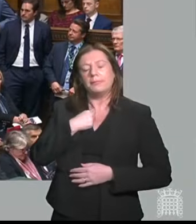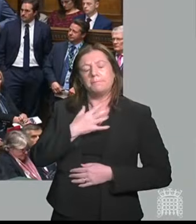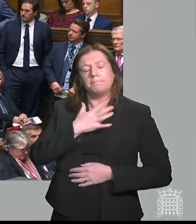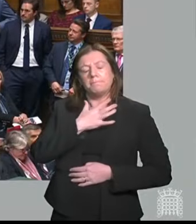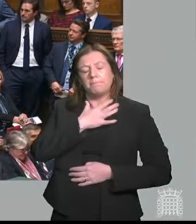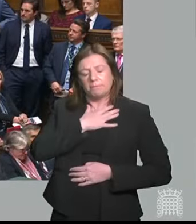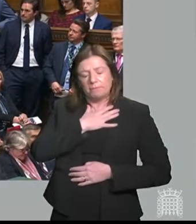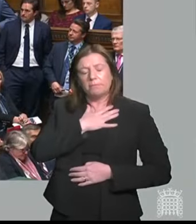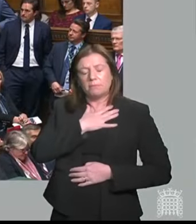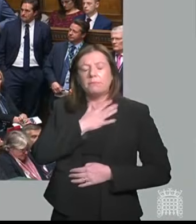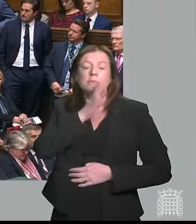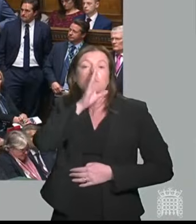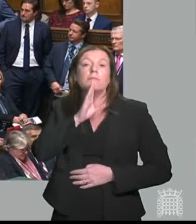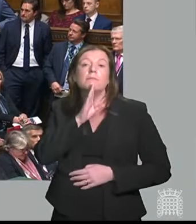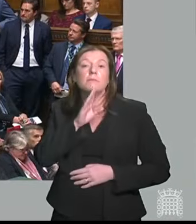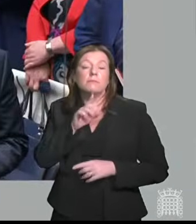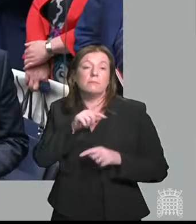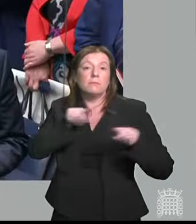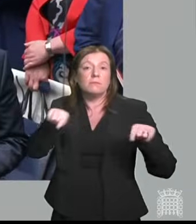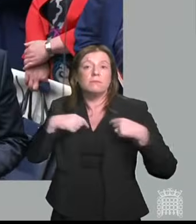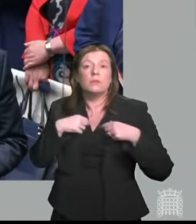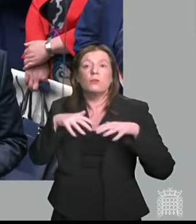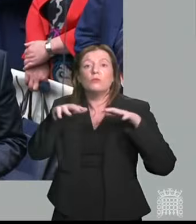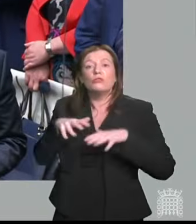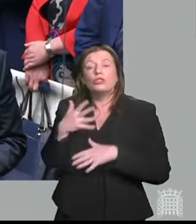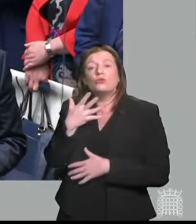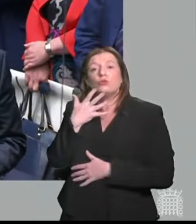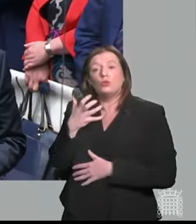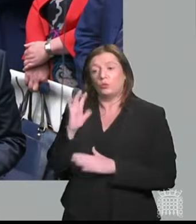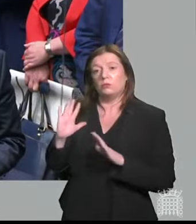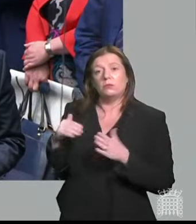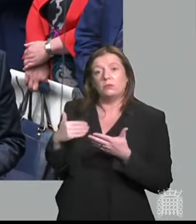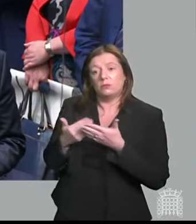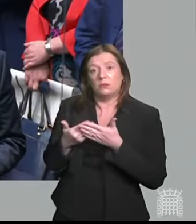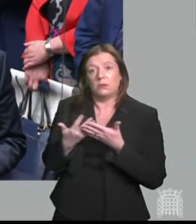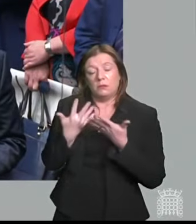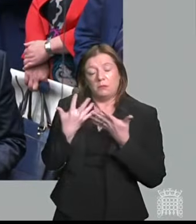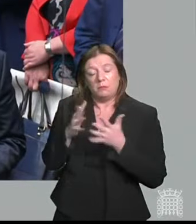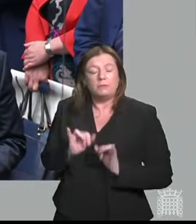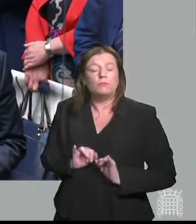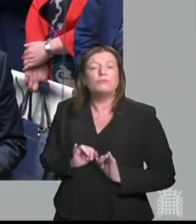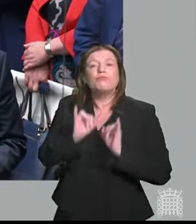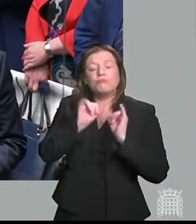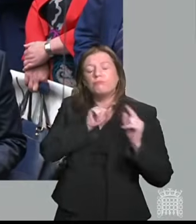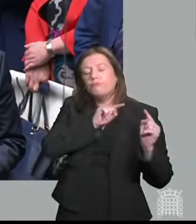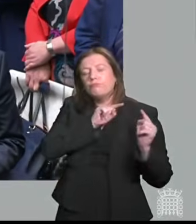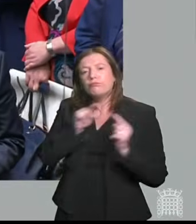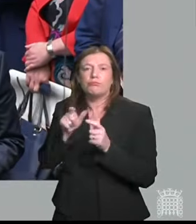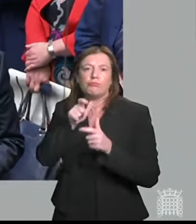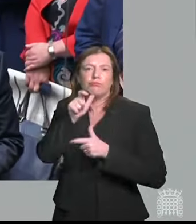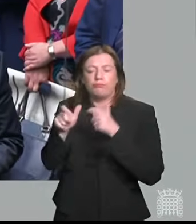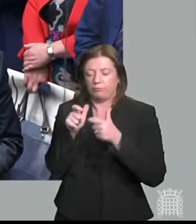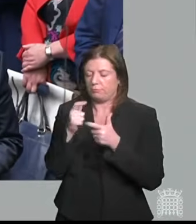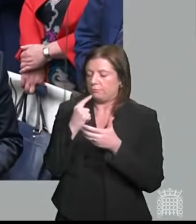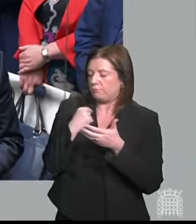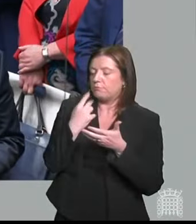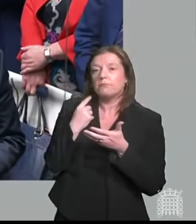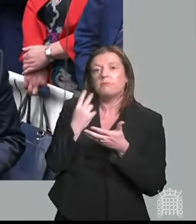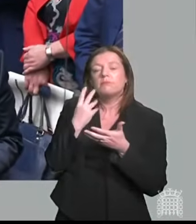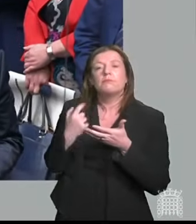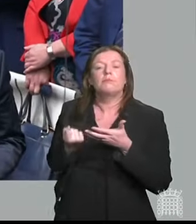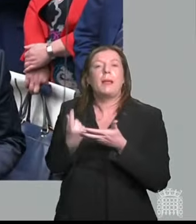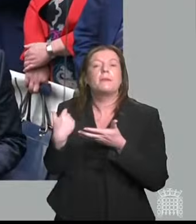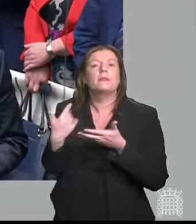shames this whole House, that British Jews have been subject to such vile abuse and hatred in recent